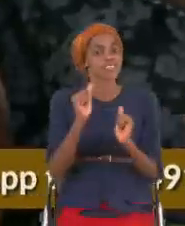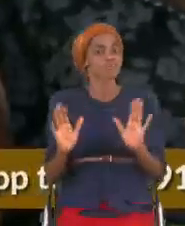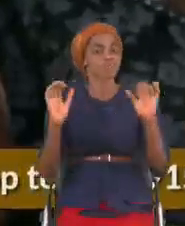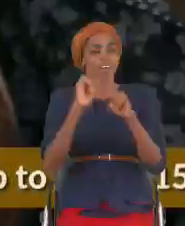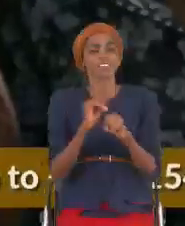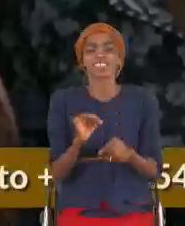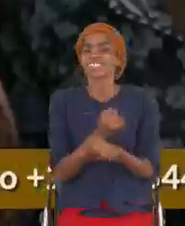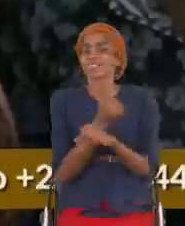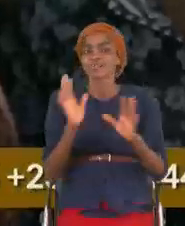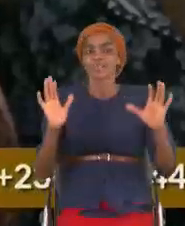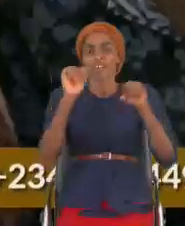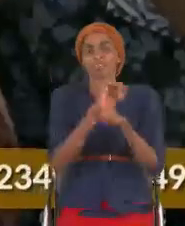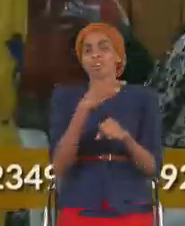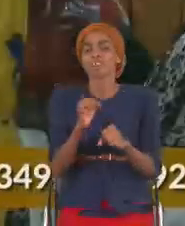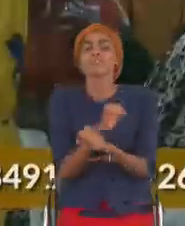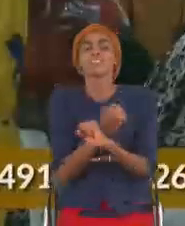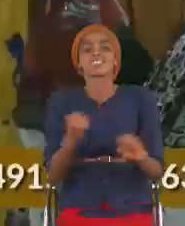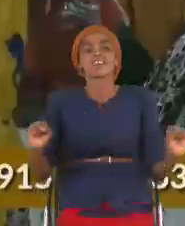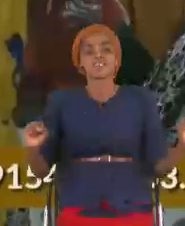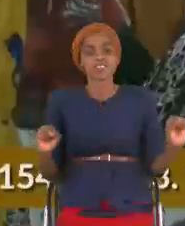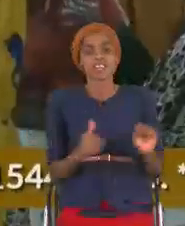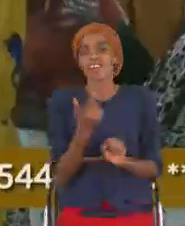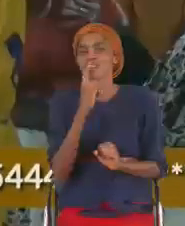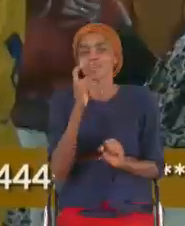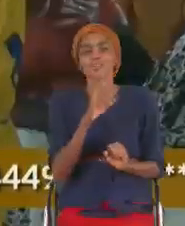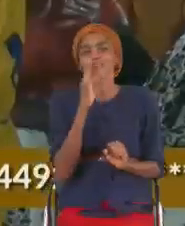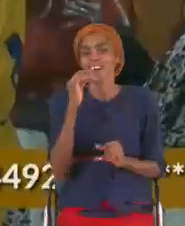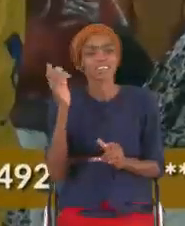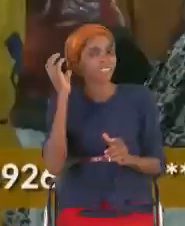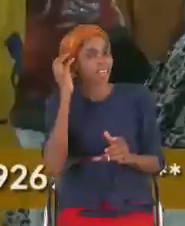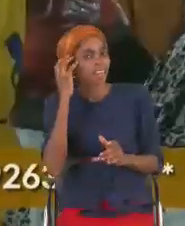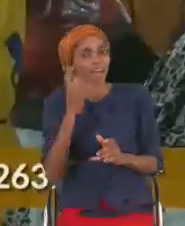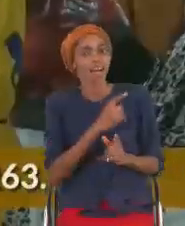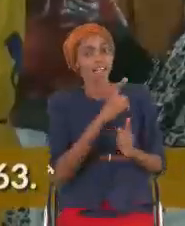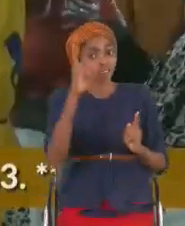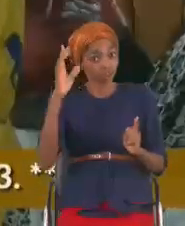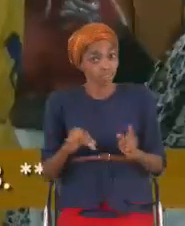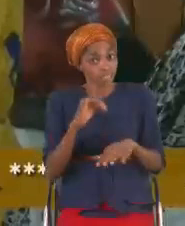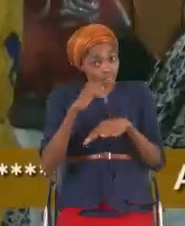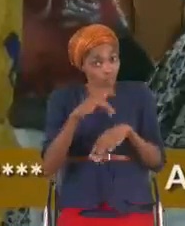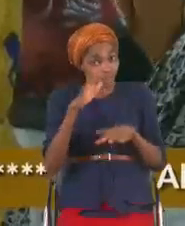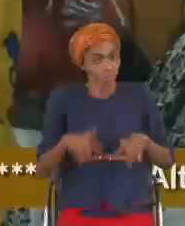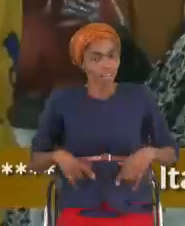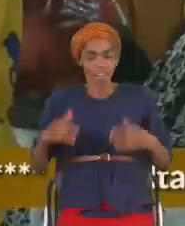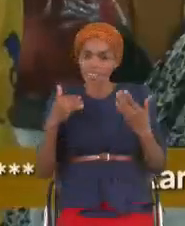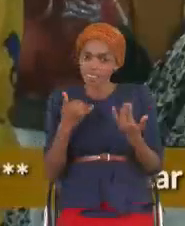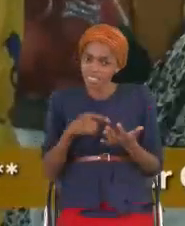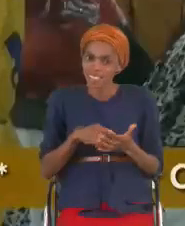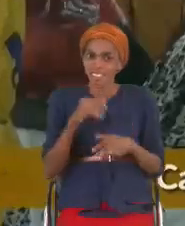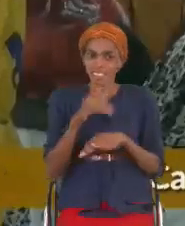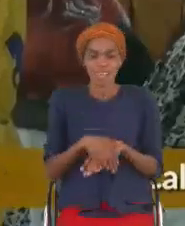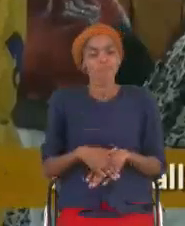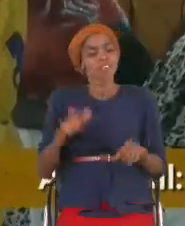you are listening, and God is touching your life, or God has touched your life at this time, please fill the